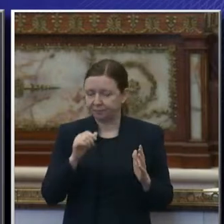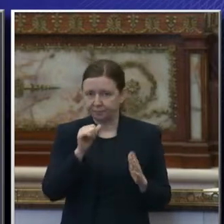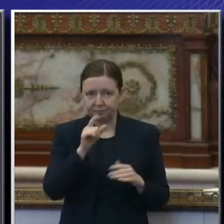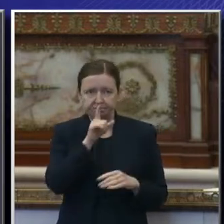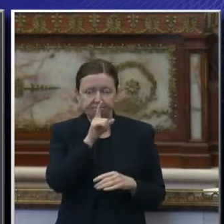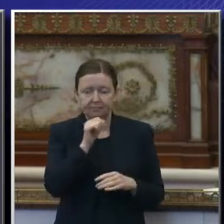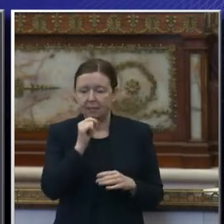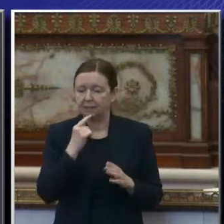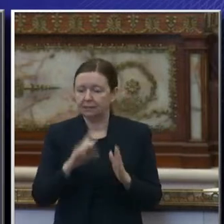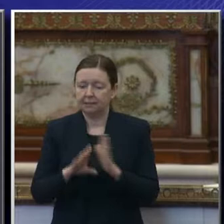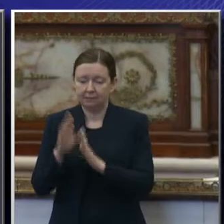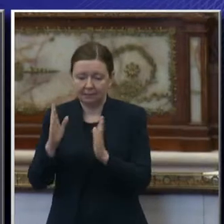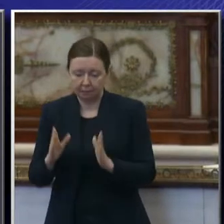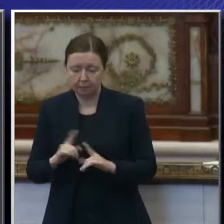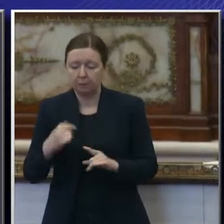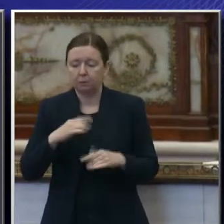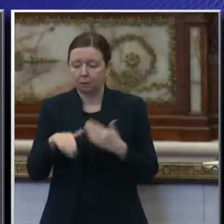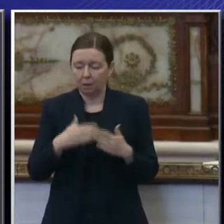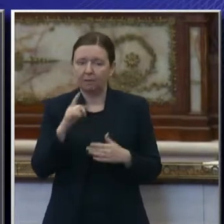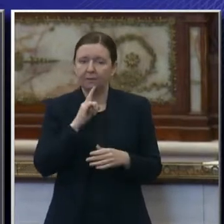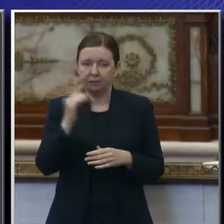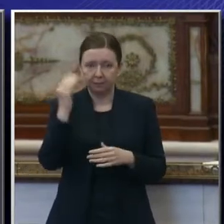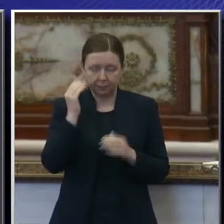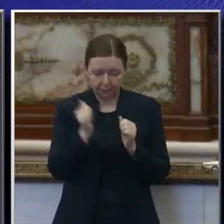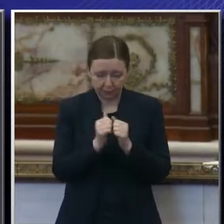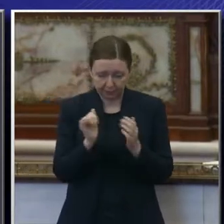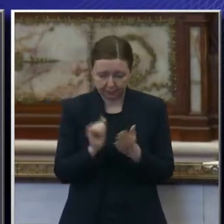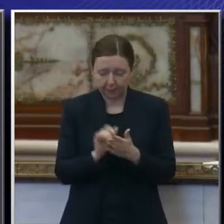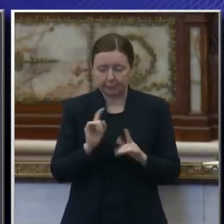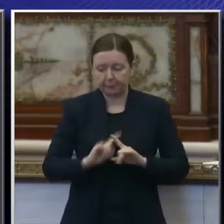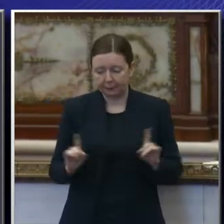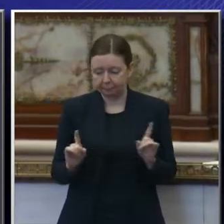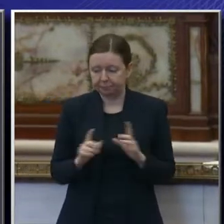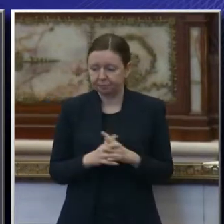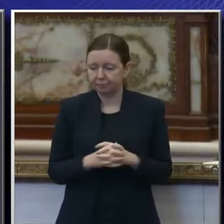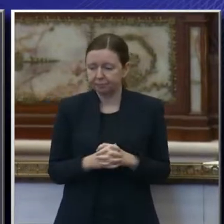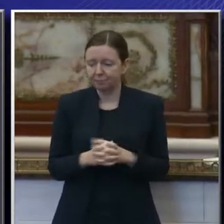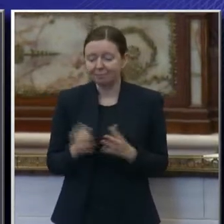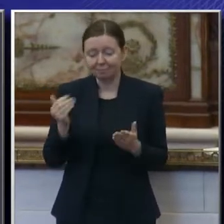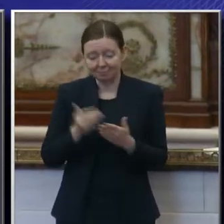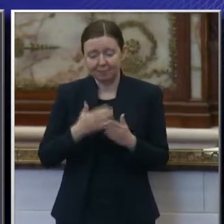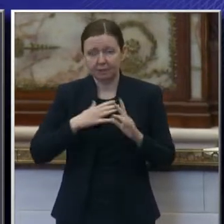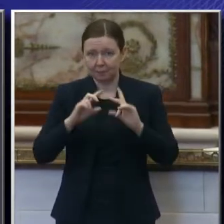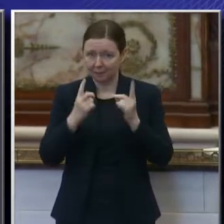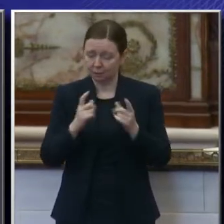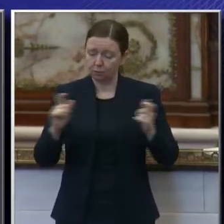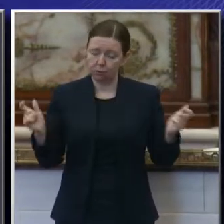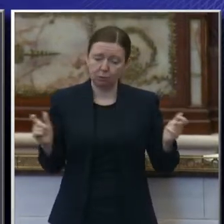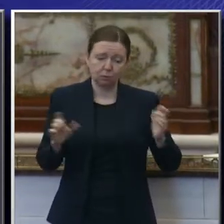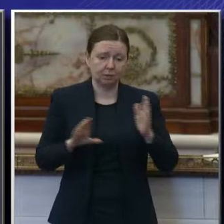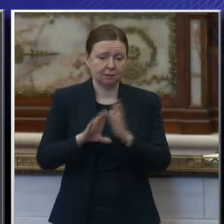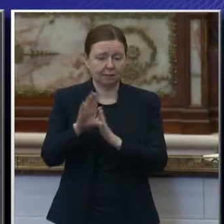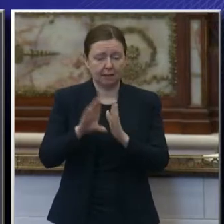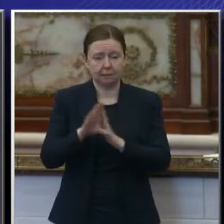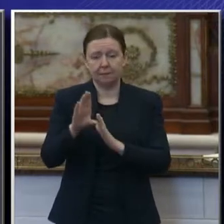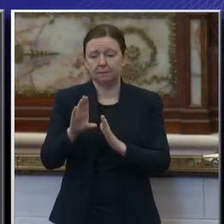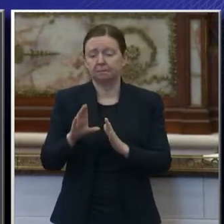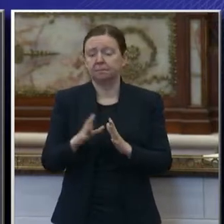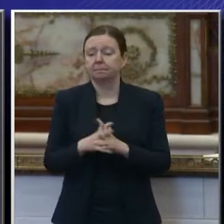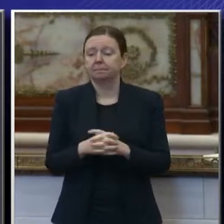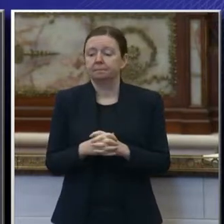the developer was. We're all very familiar with it. But near my district, a huge development in which there